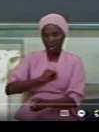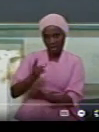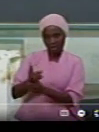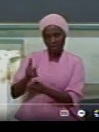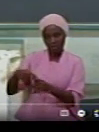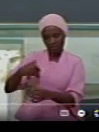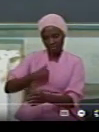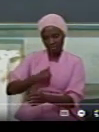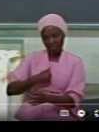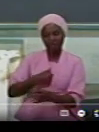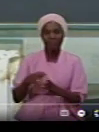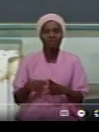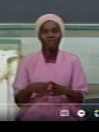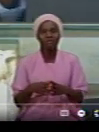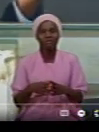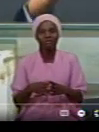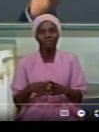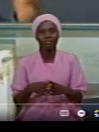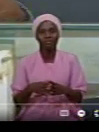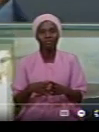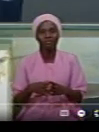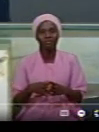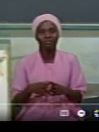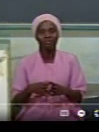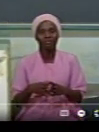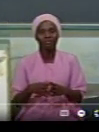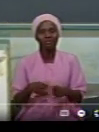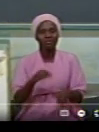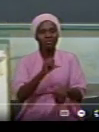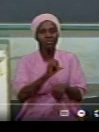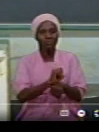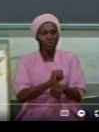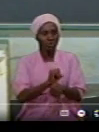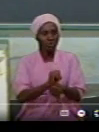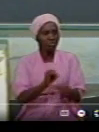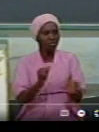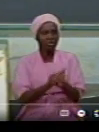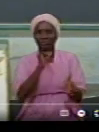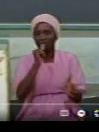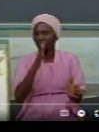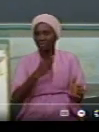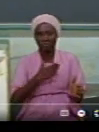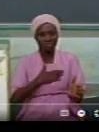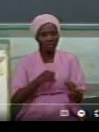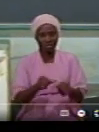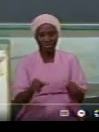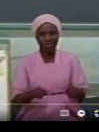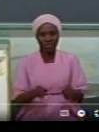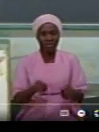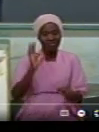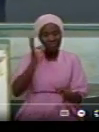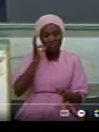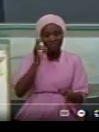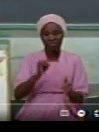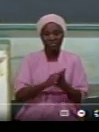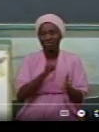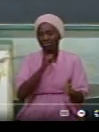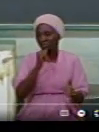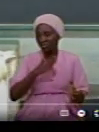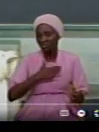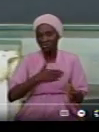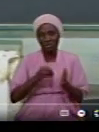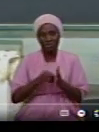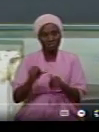keep to myself. Works, that's not my area. Fruit, that's not my area.